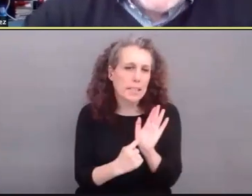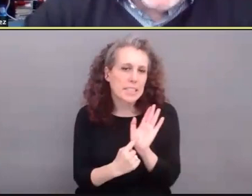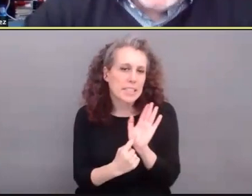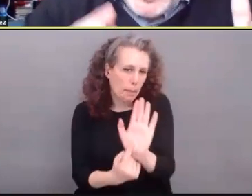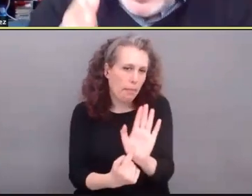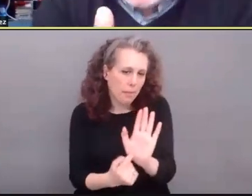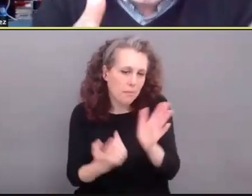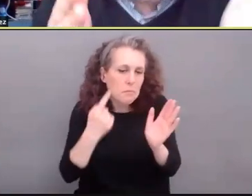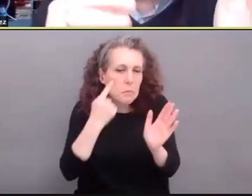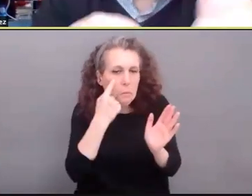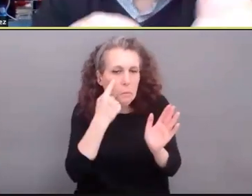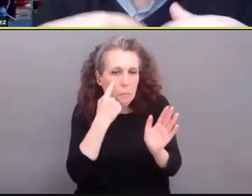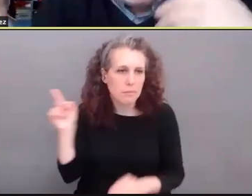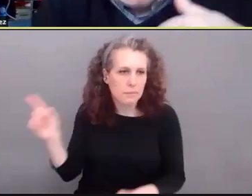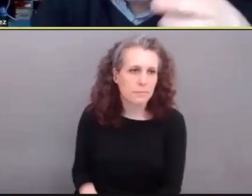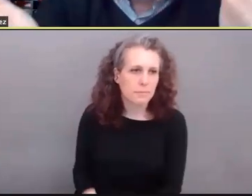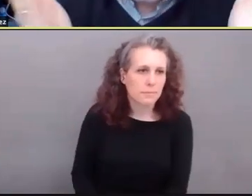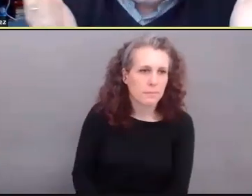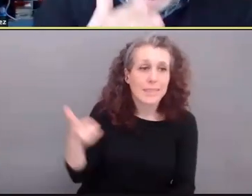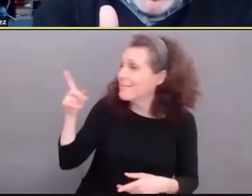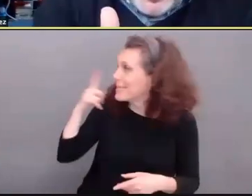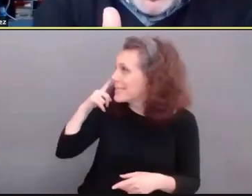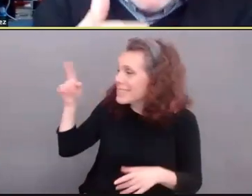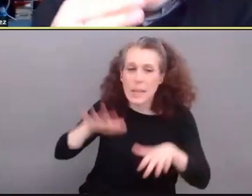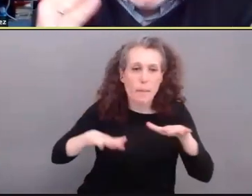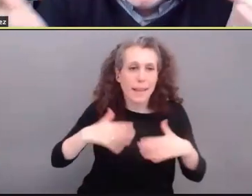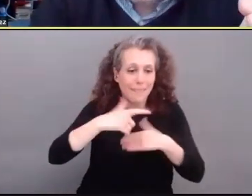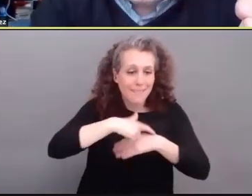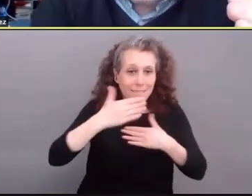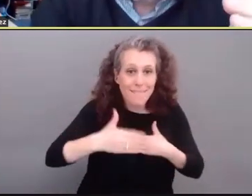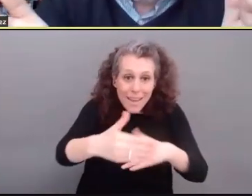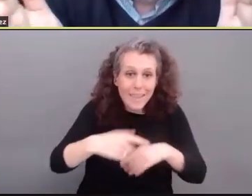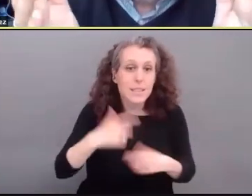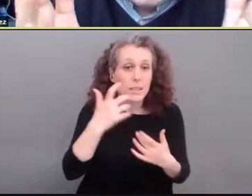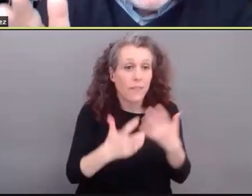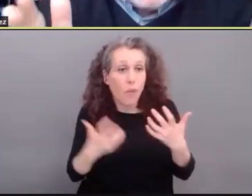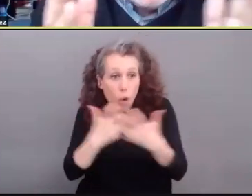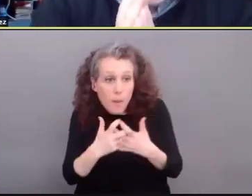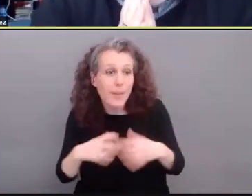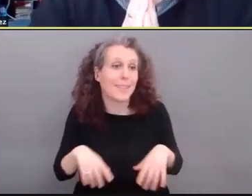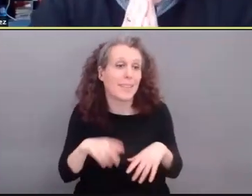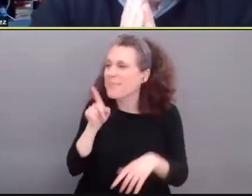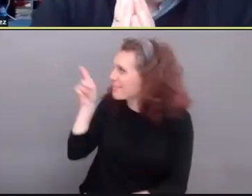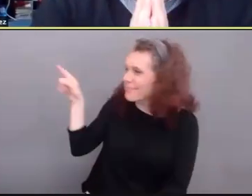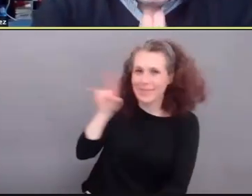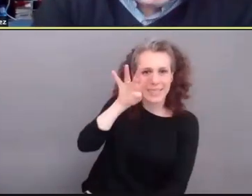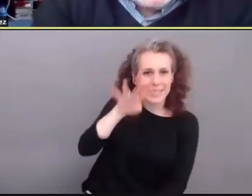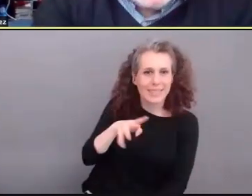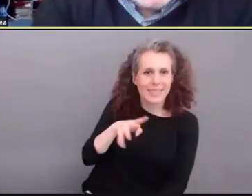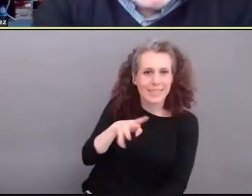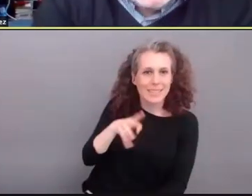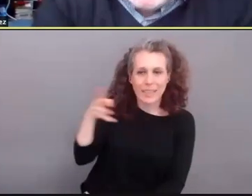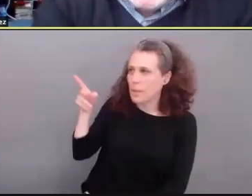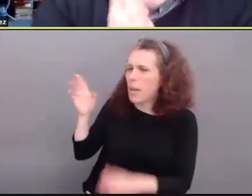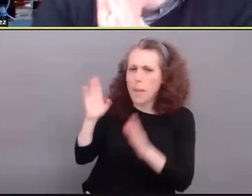Depending on the phases, the elements, the type of the conformity, etc., the table has to be customized in